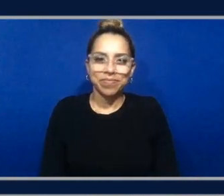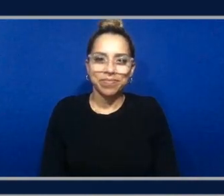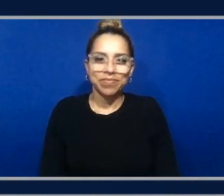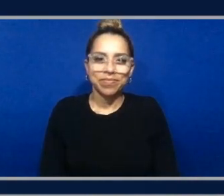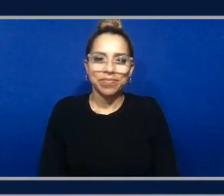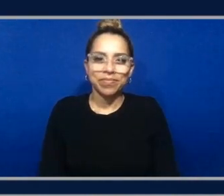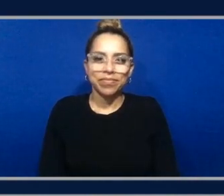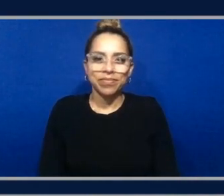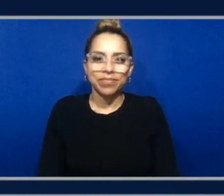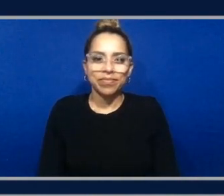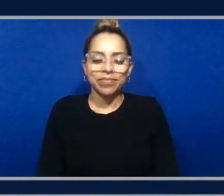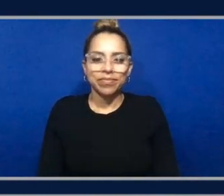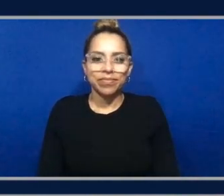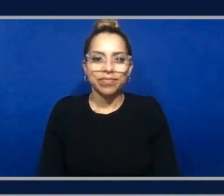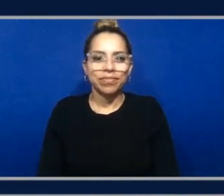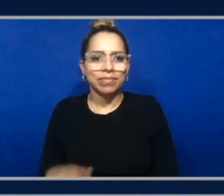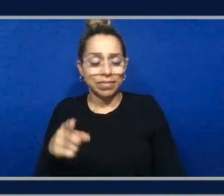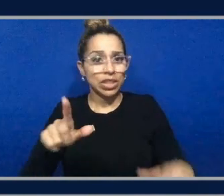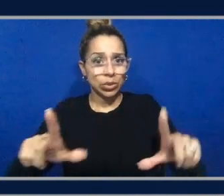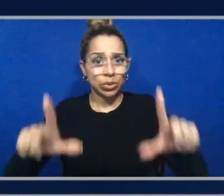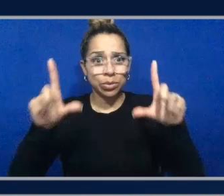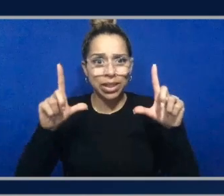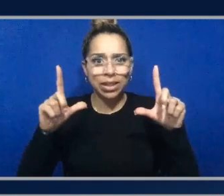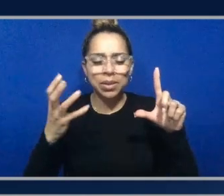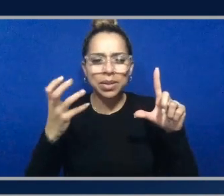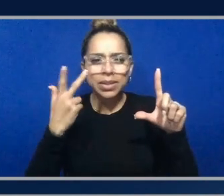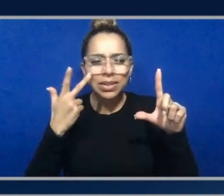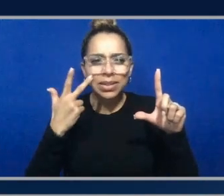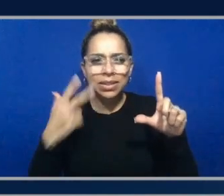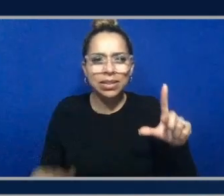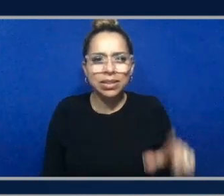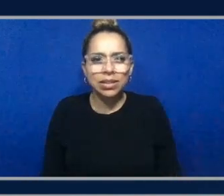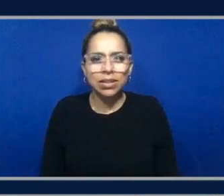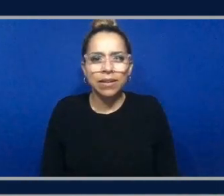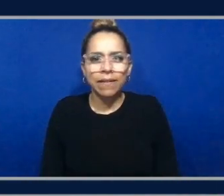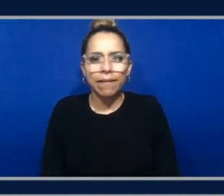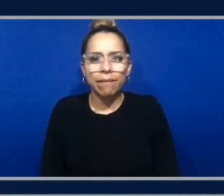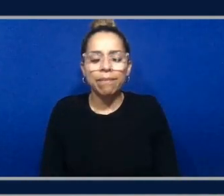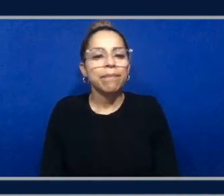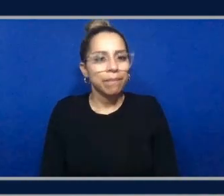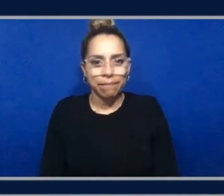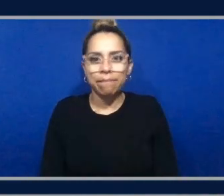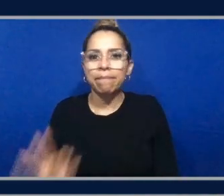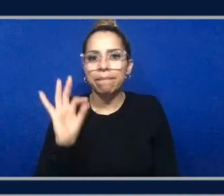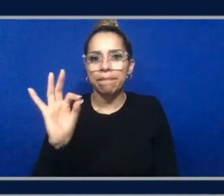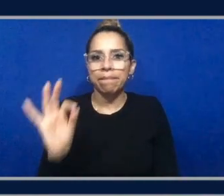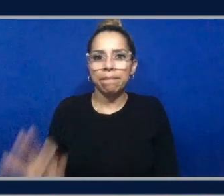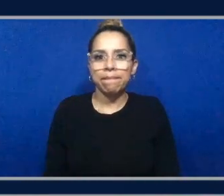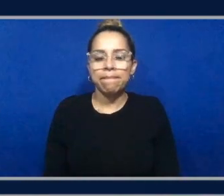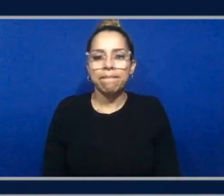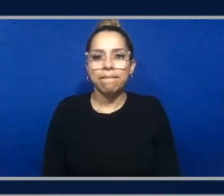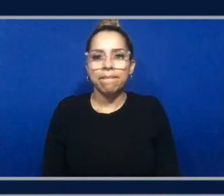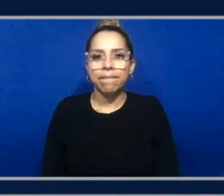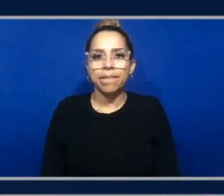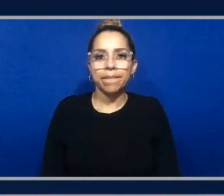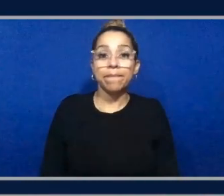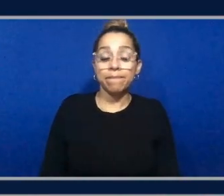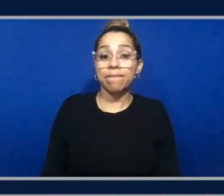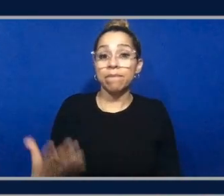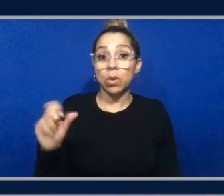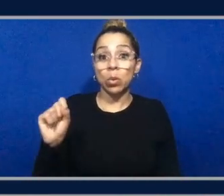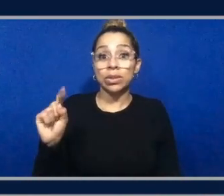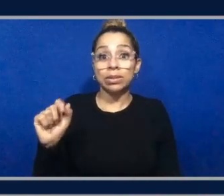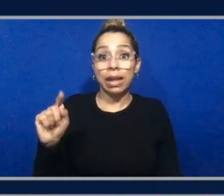All right. Can we give that a quick zoom in? I'd love to see this a little closer. Perfect. Okay. So it says that our status for the compaction is